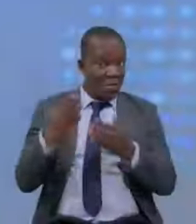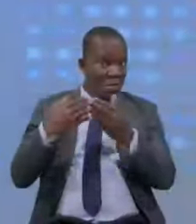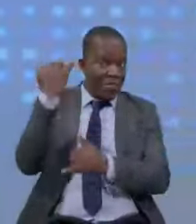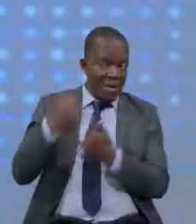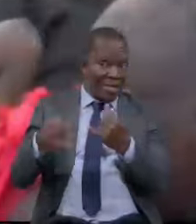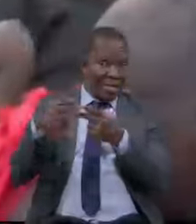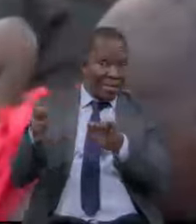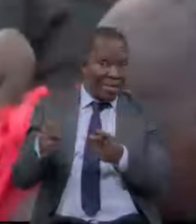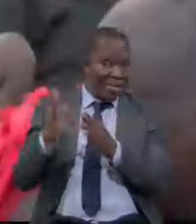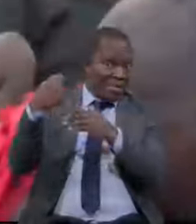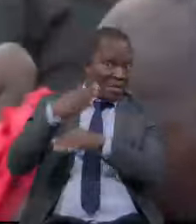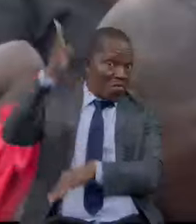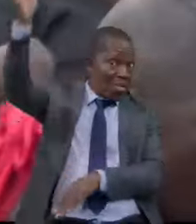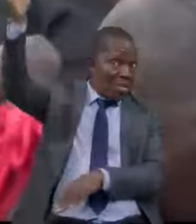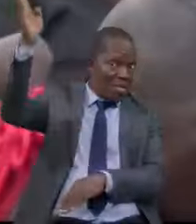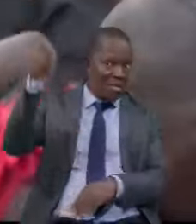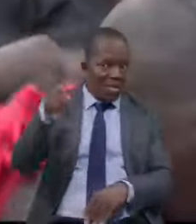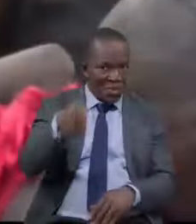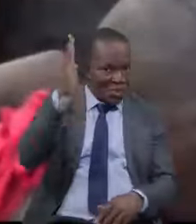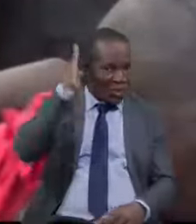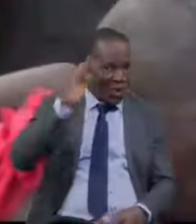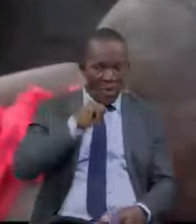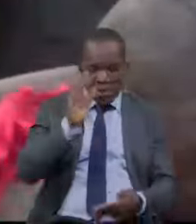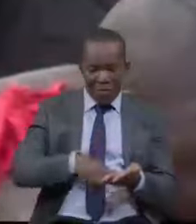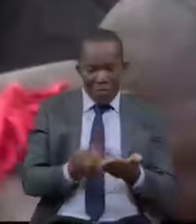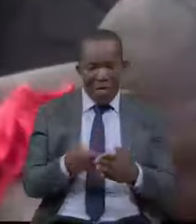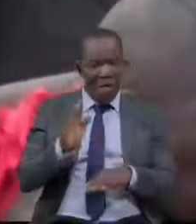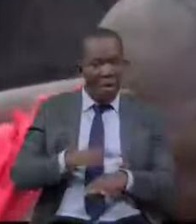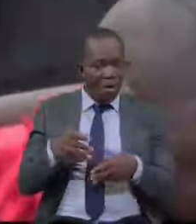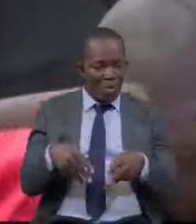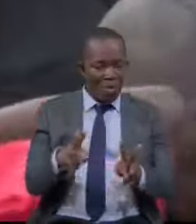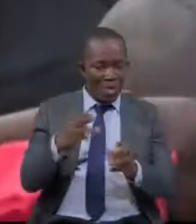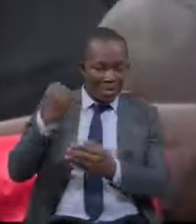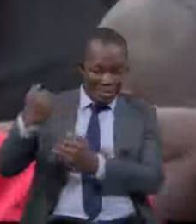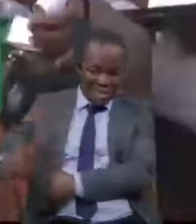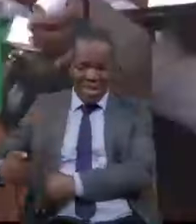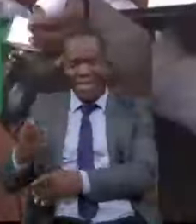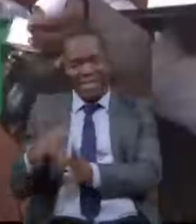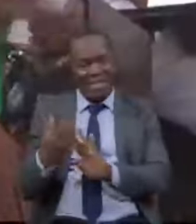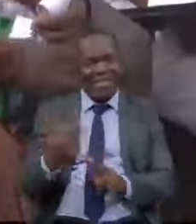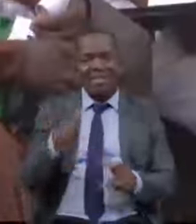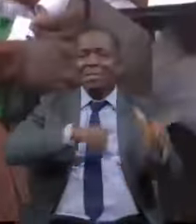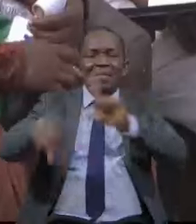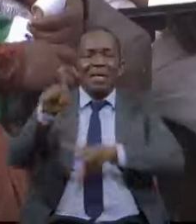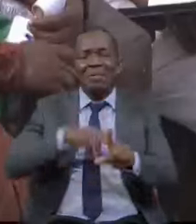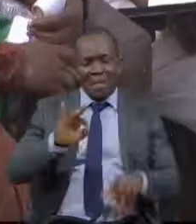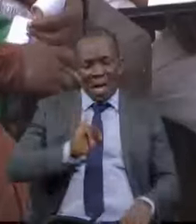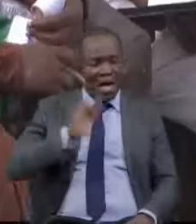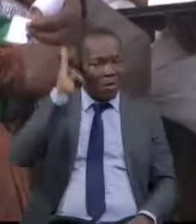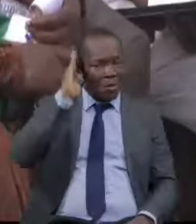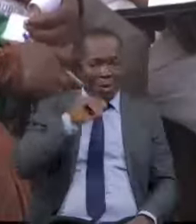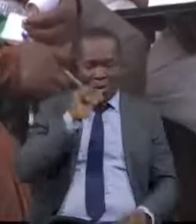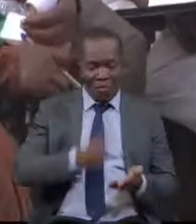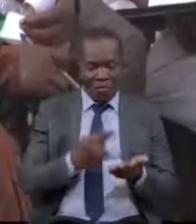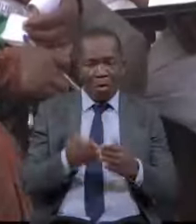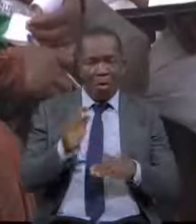fall by the wayside. I will not fall by the wayside. I will not fall by